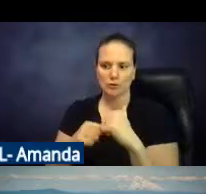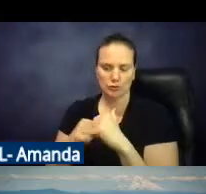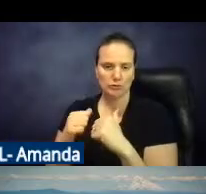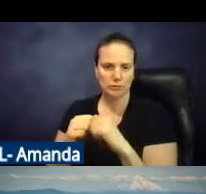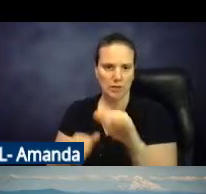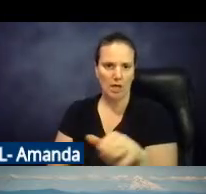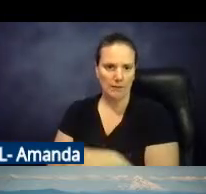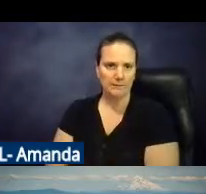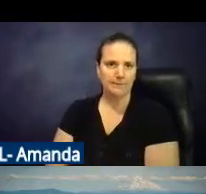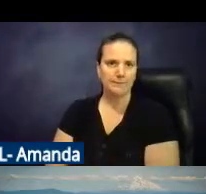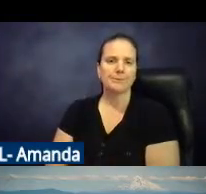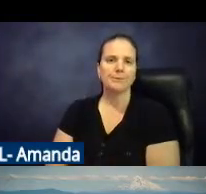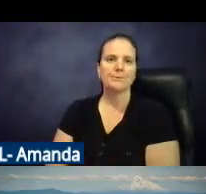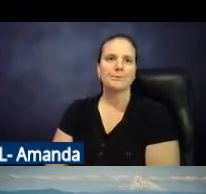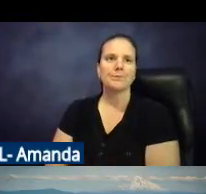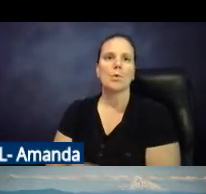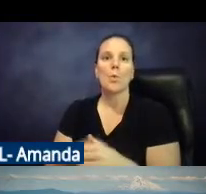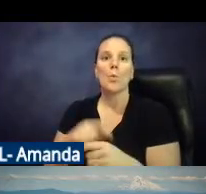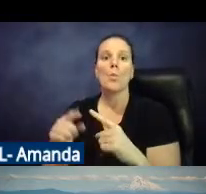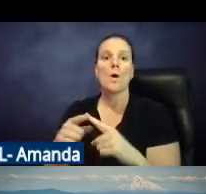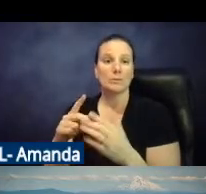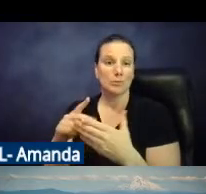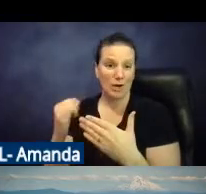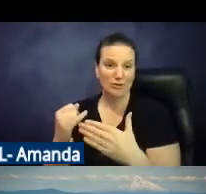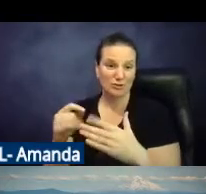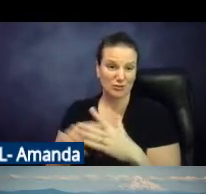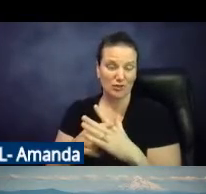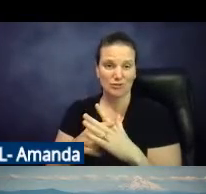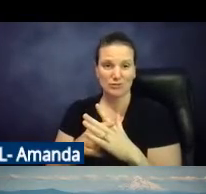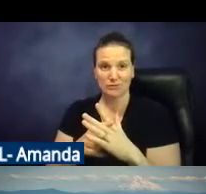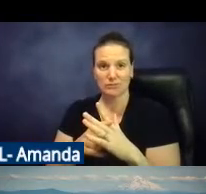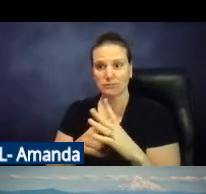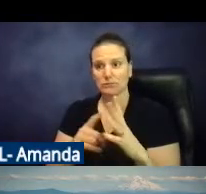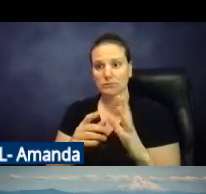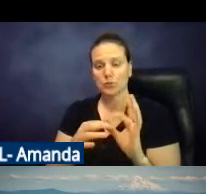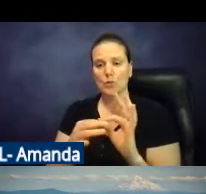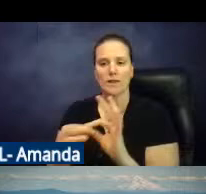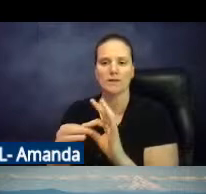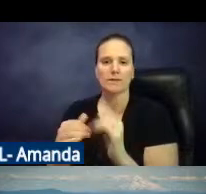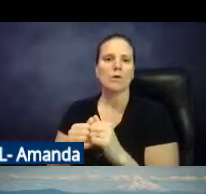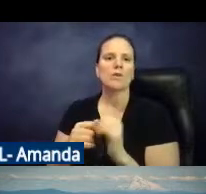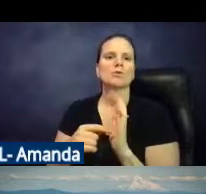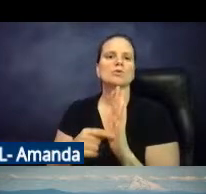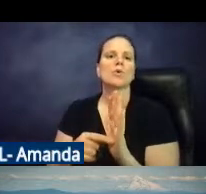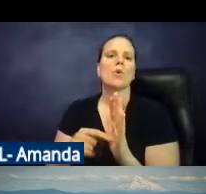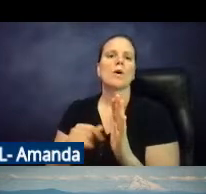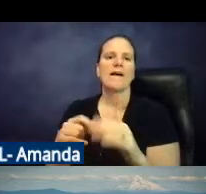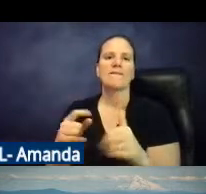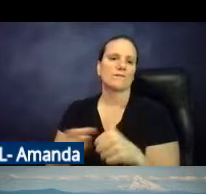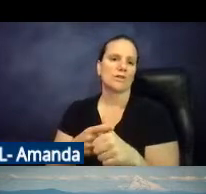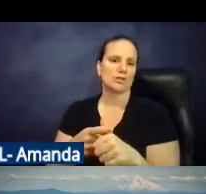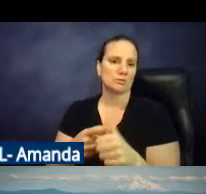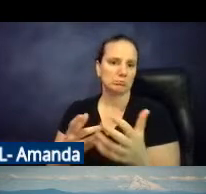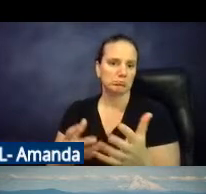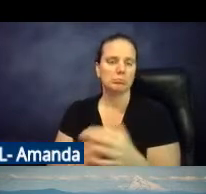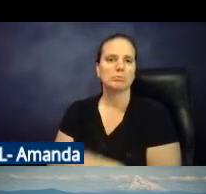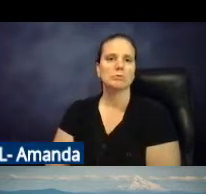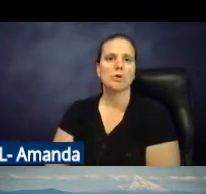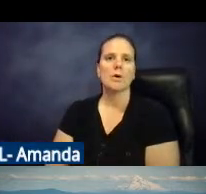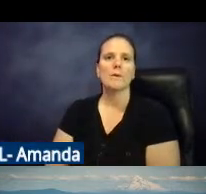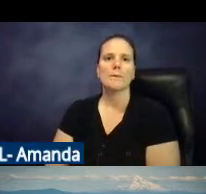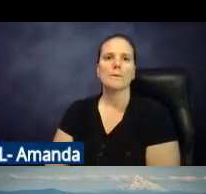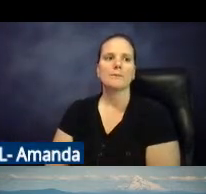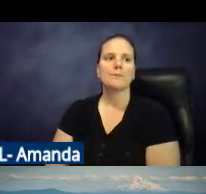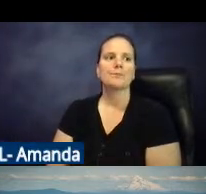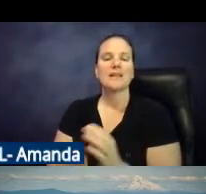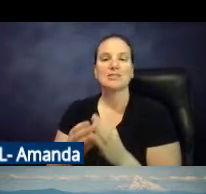And when those projects start is relative to showing those first. So in